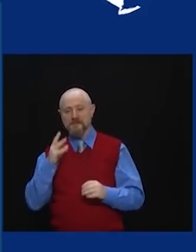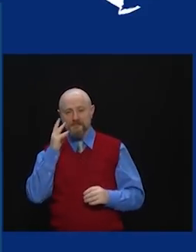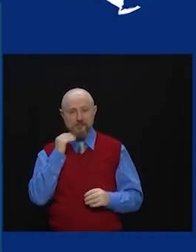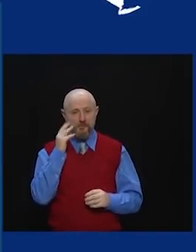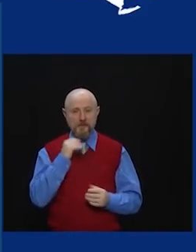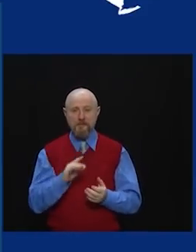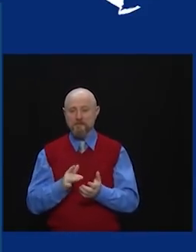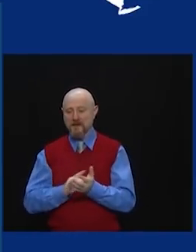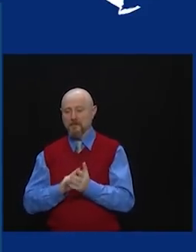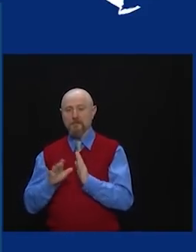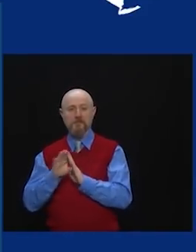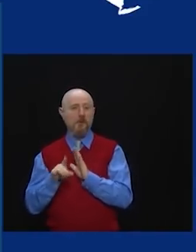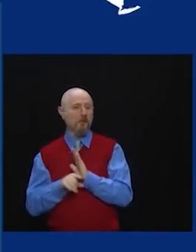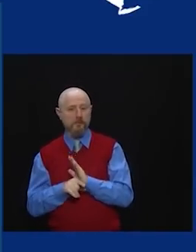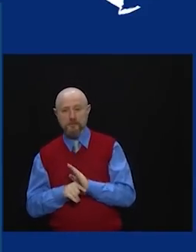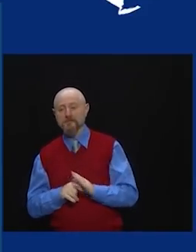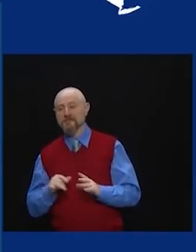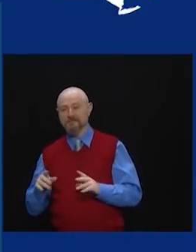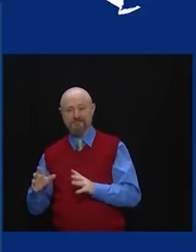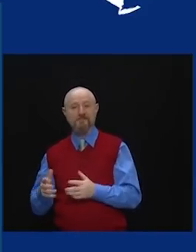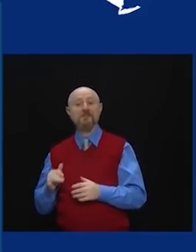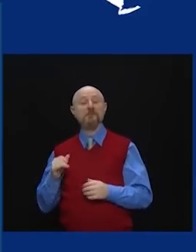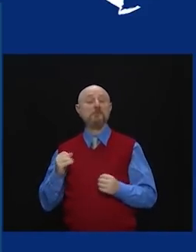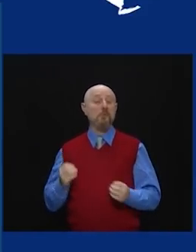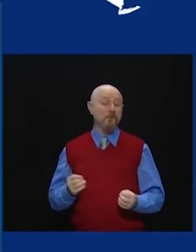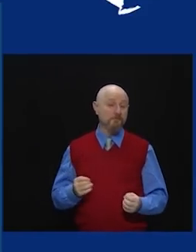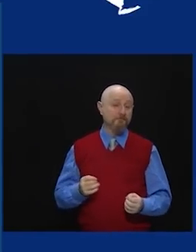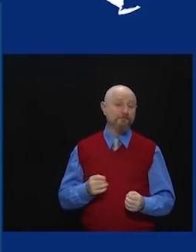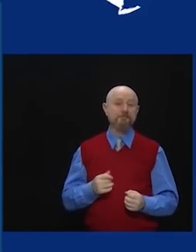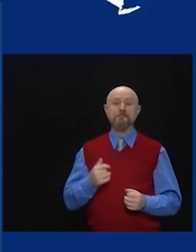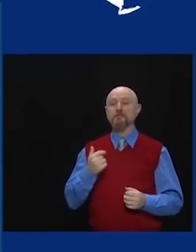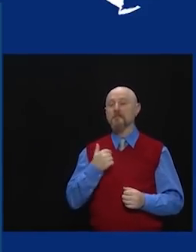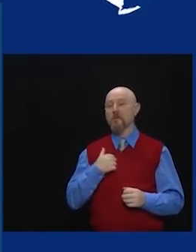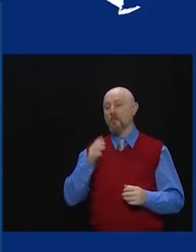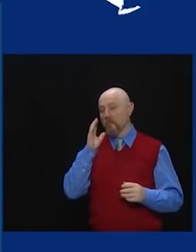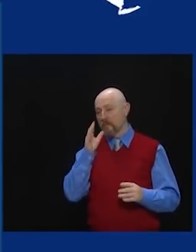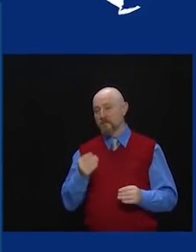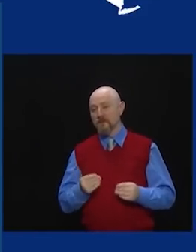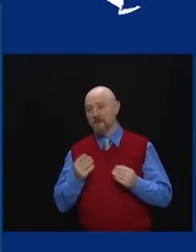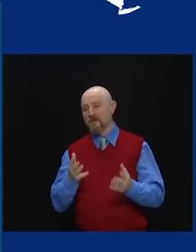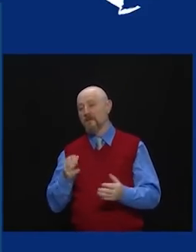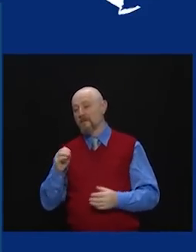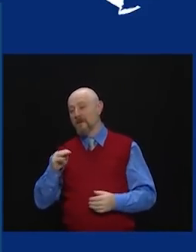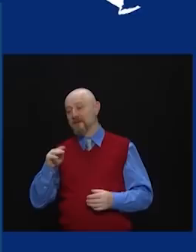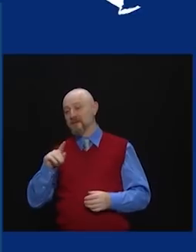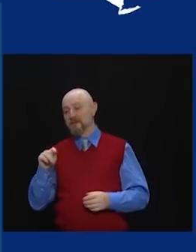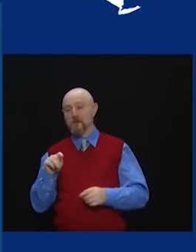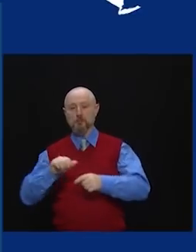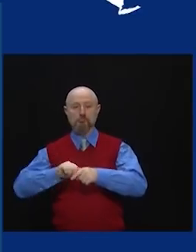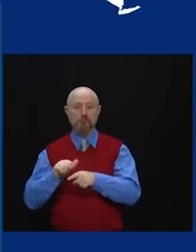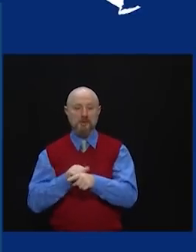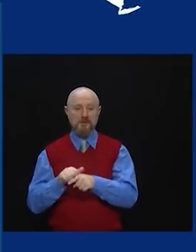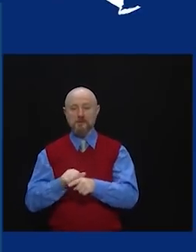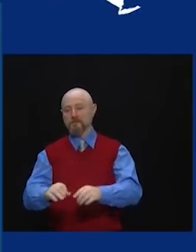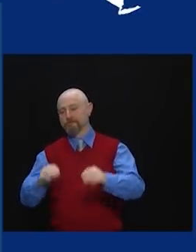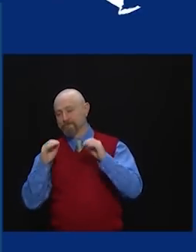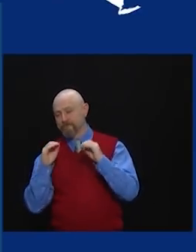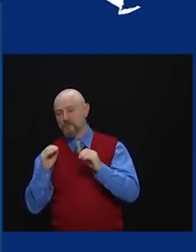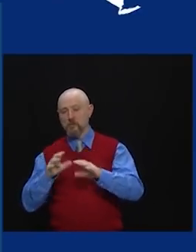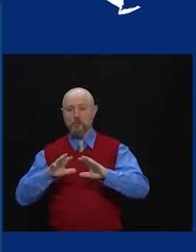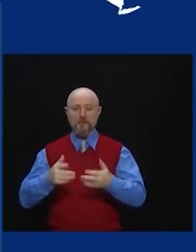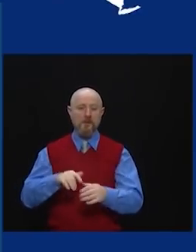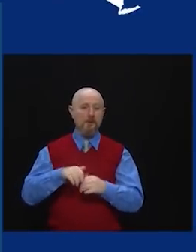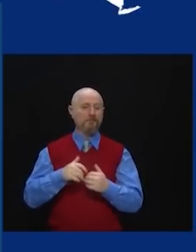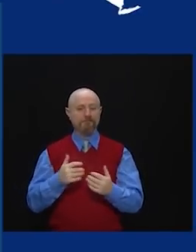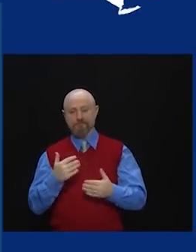wanted to make sure that we have Emt Training Classes for our National Guard. We have 80 service members, 2 classes of 40,